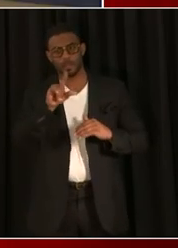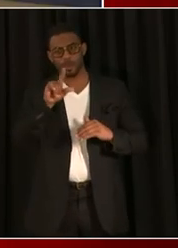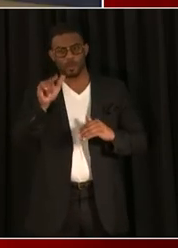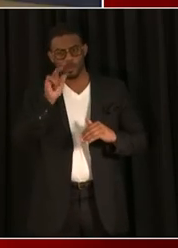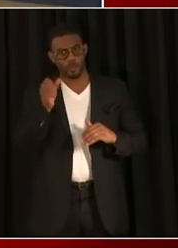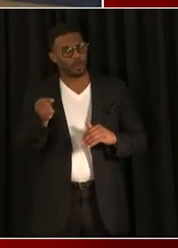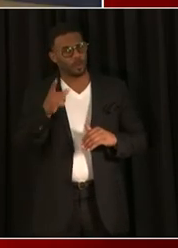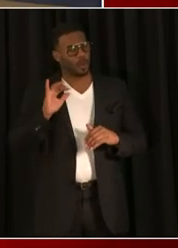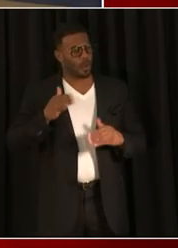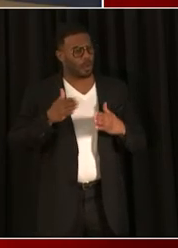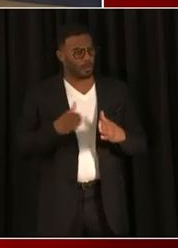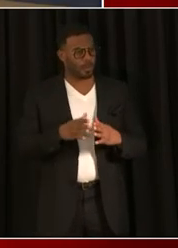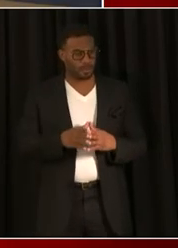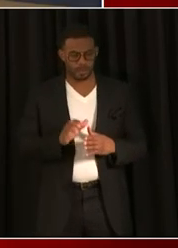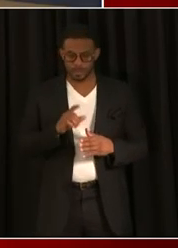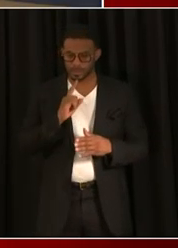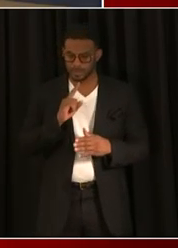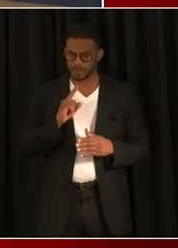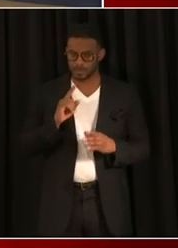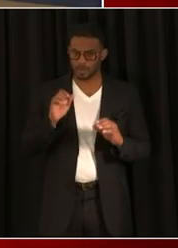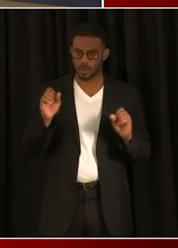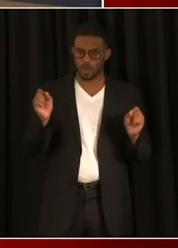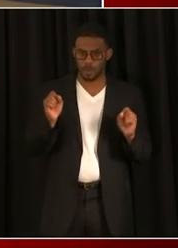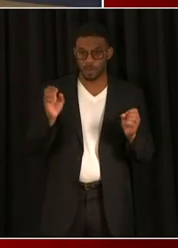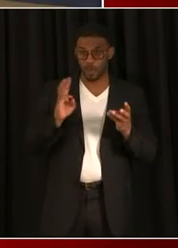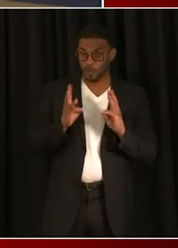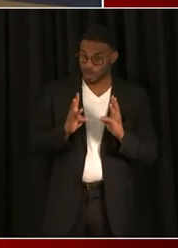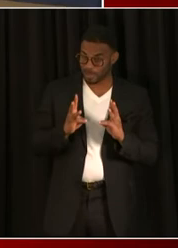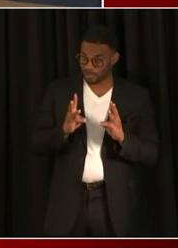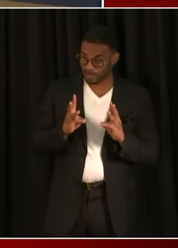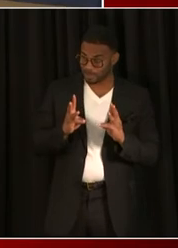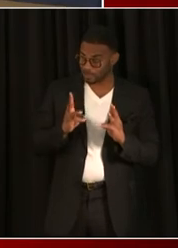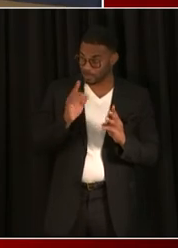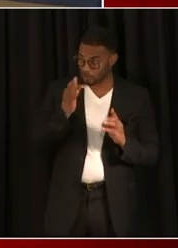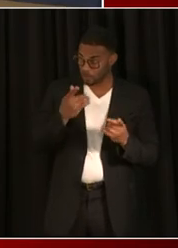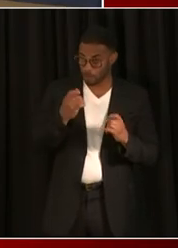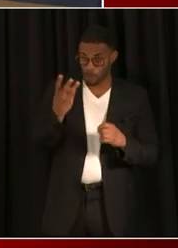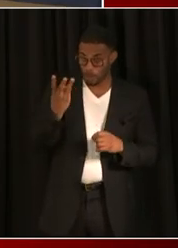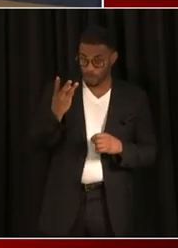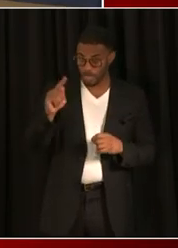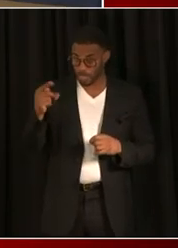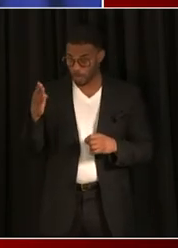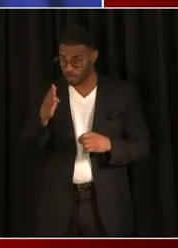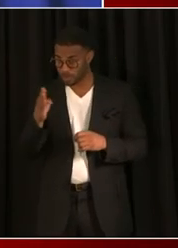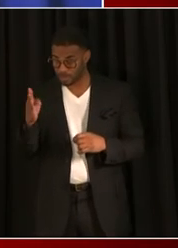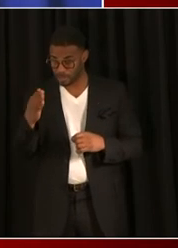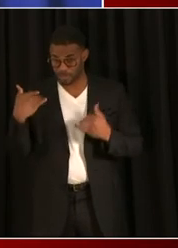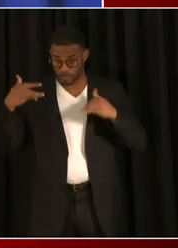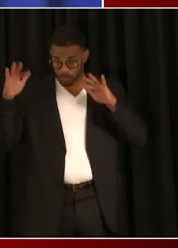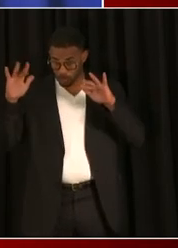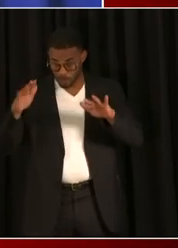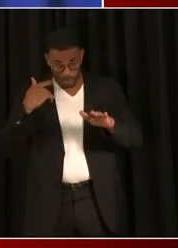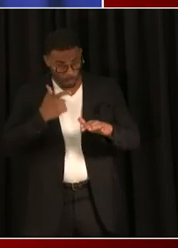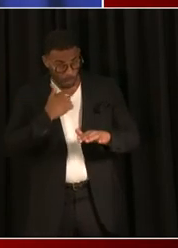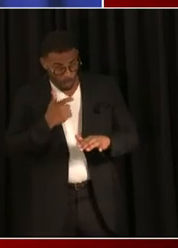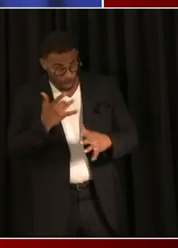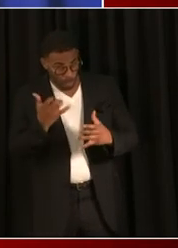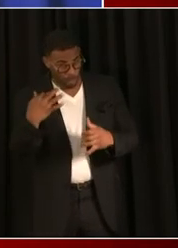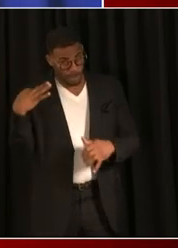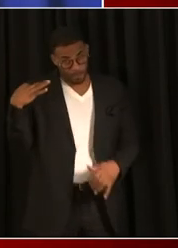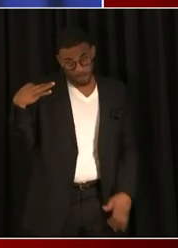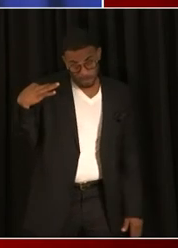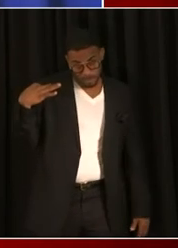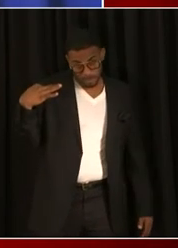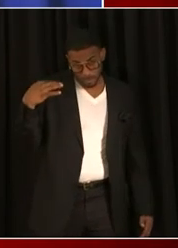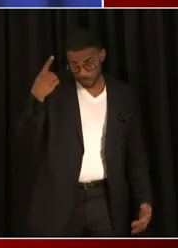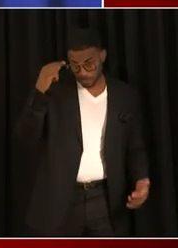that 2020 is going to throw our way, which is some winter weather that's coming in Wednesday and Thursday. So if you're watching, if you